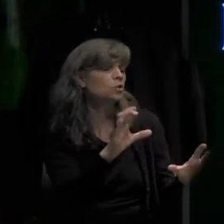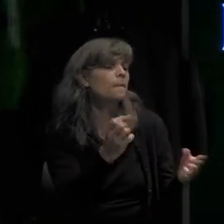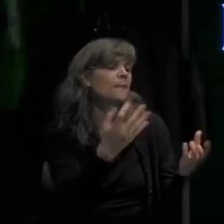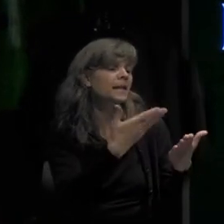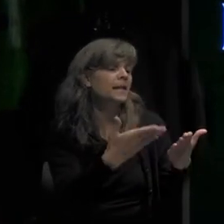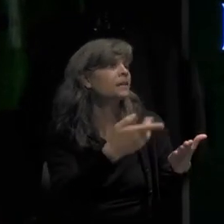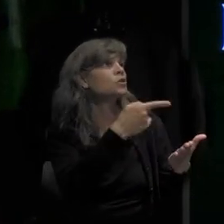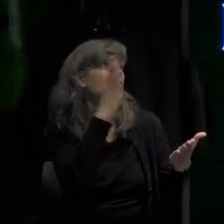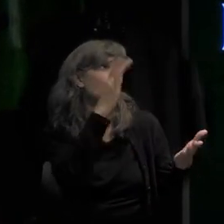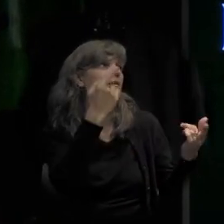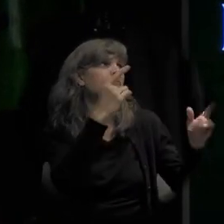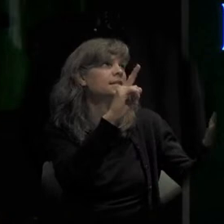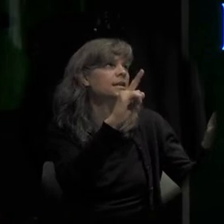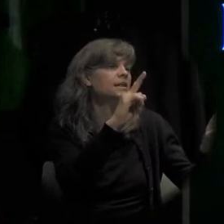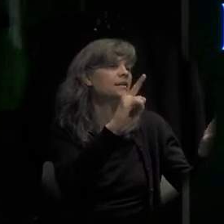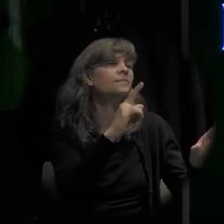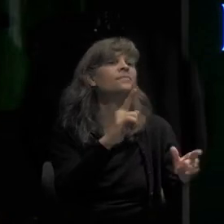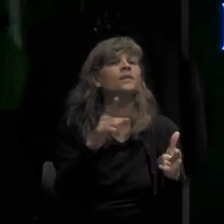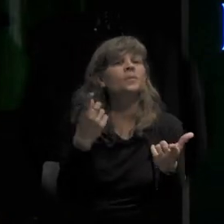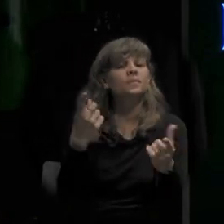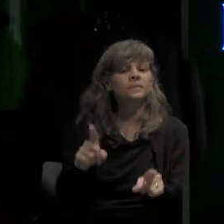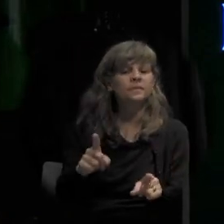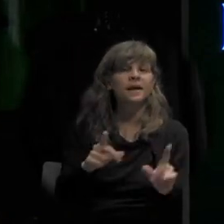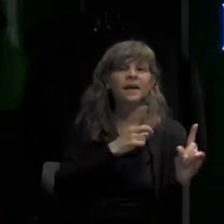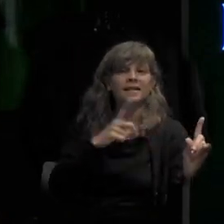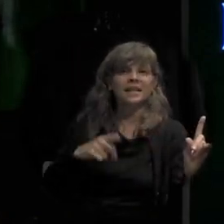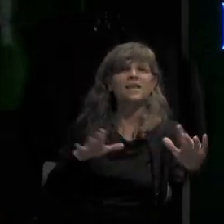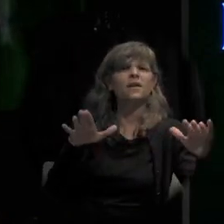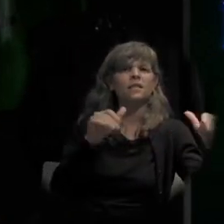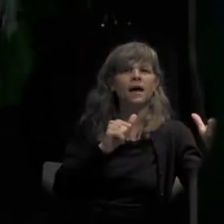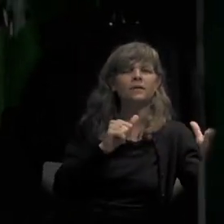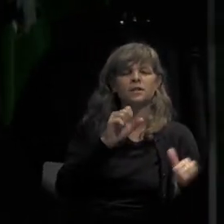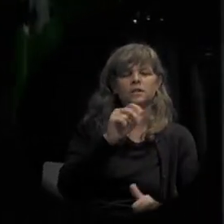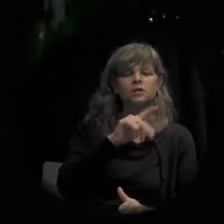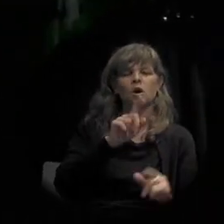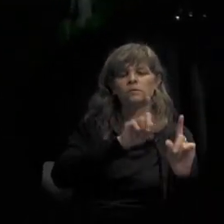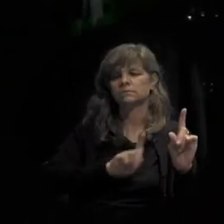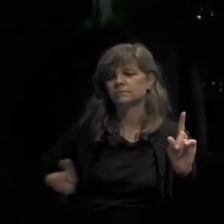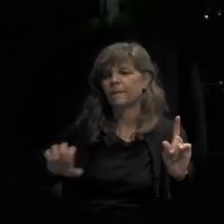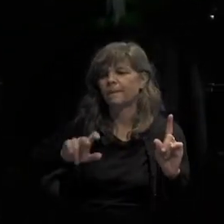in them. So David went his way, and Saul returned to his place.